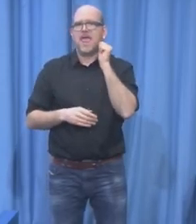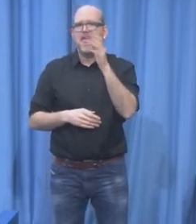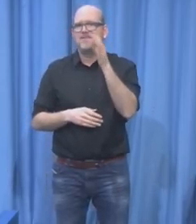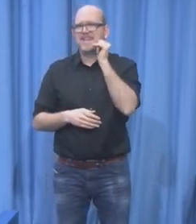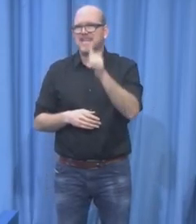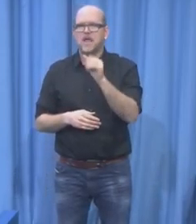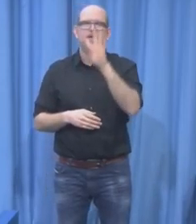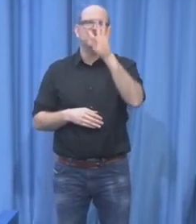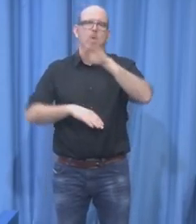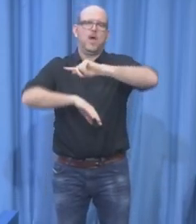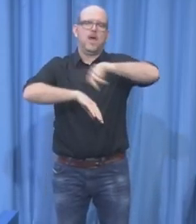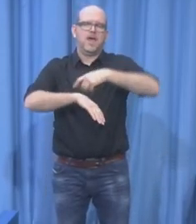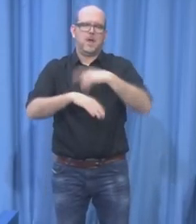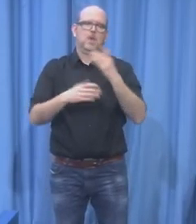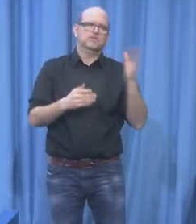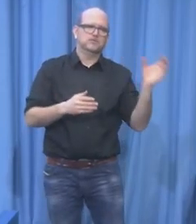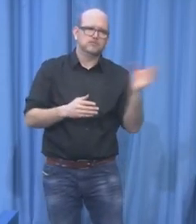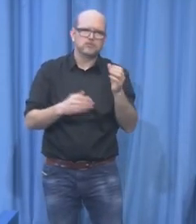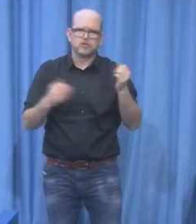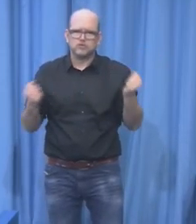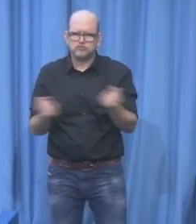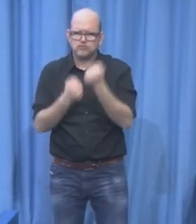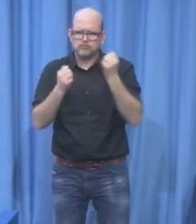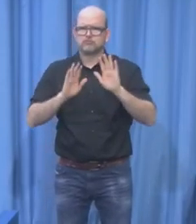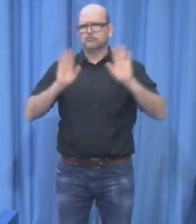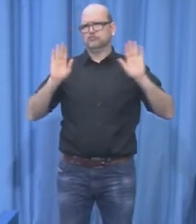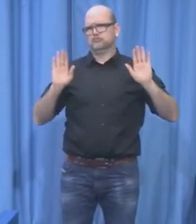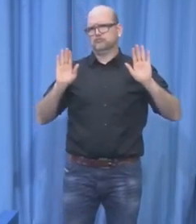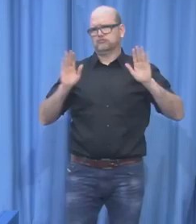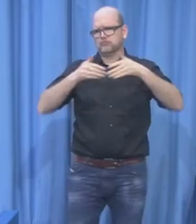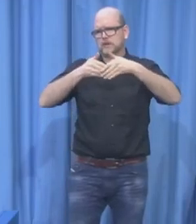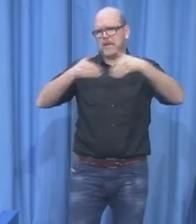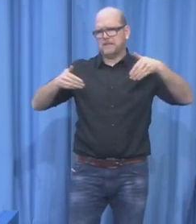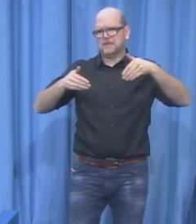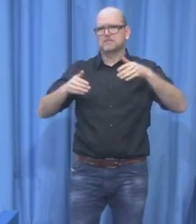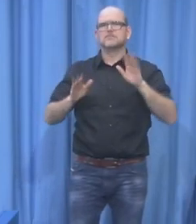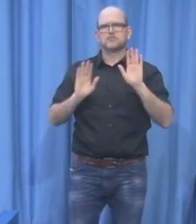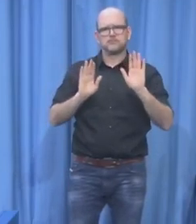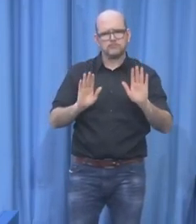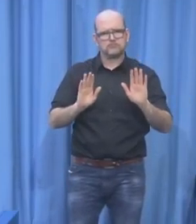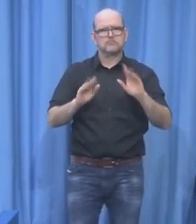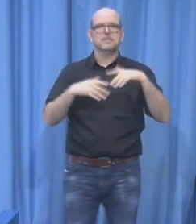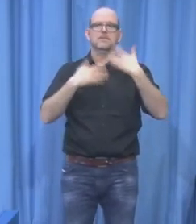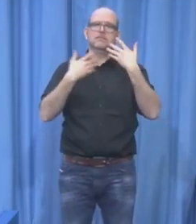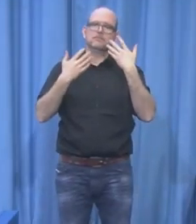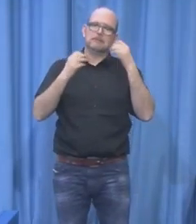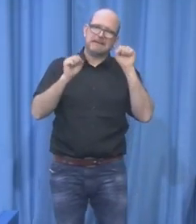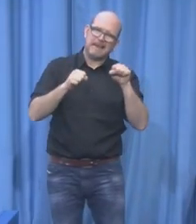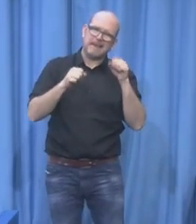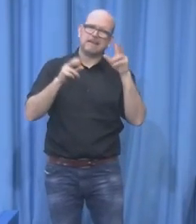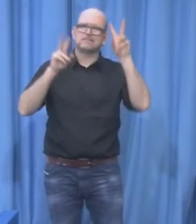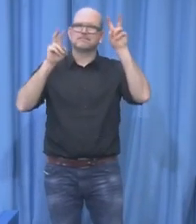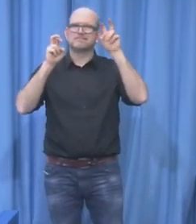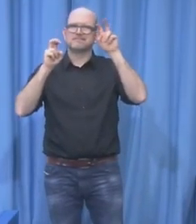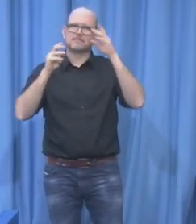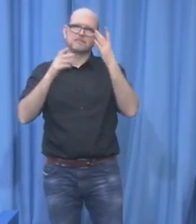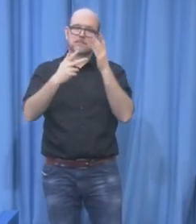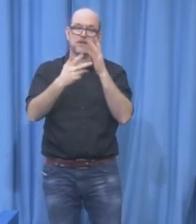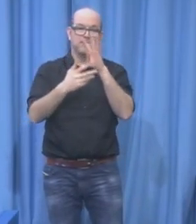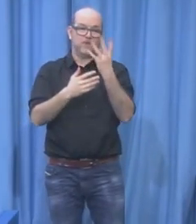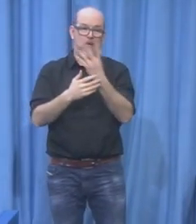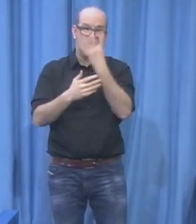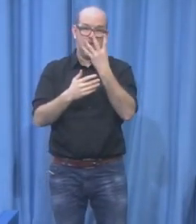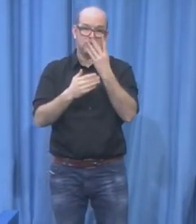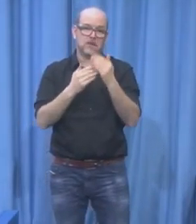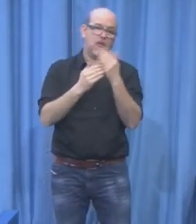platform. This is a huge development in Ireland. Our education and training board, which is the state agency that's responsible for education, have up